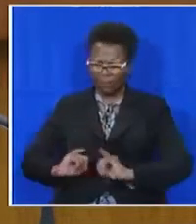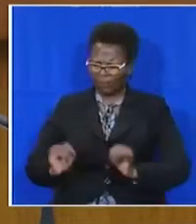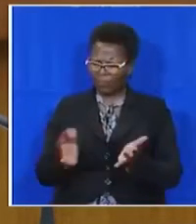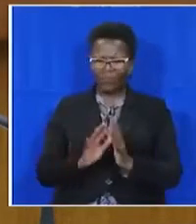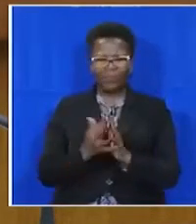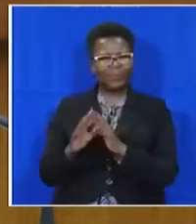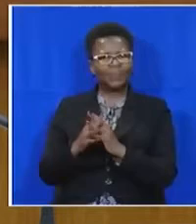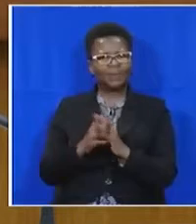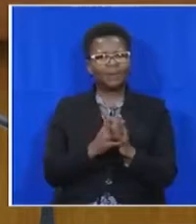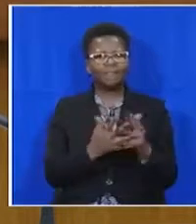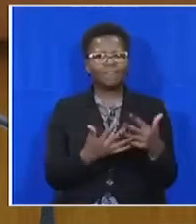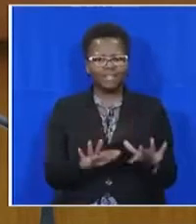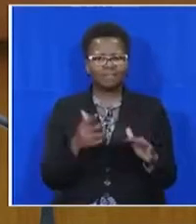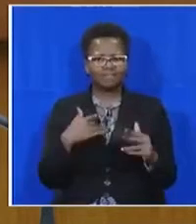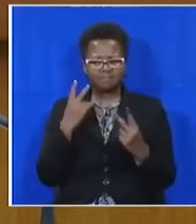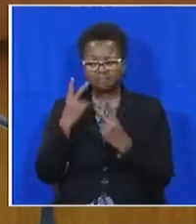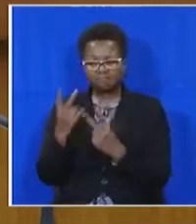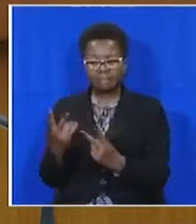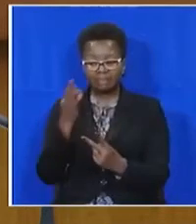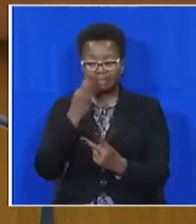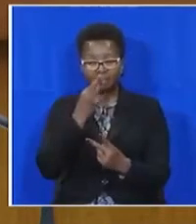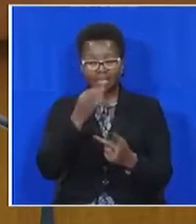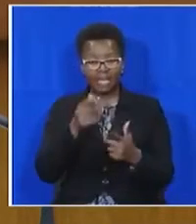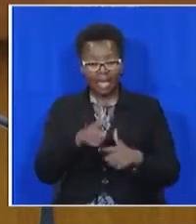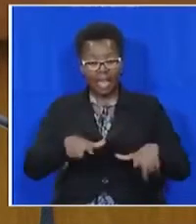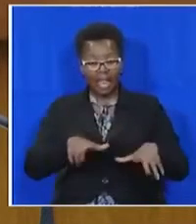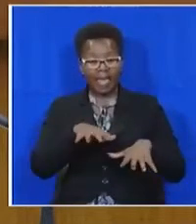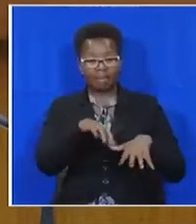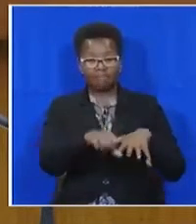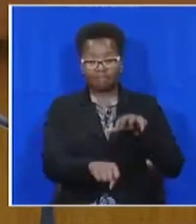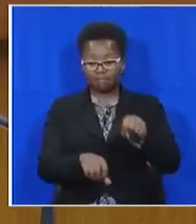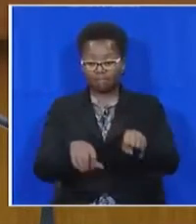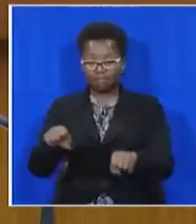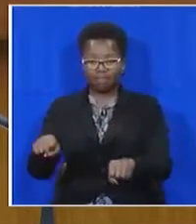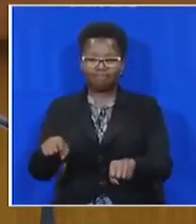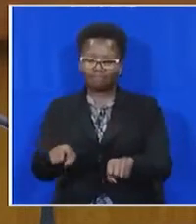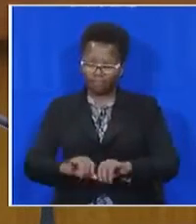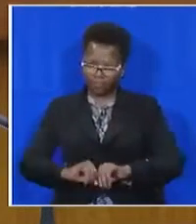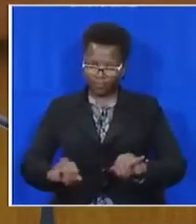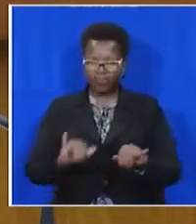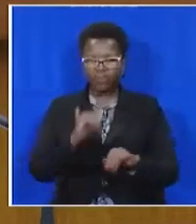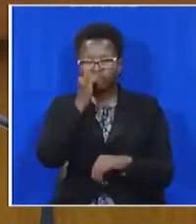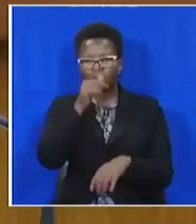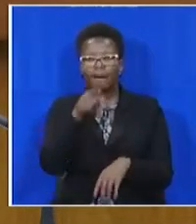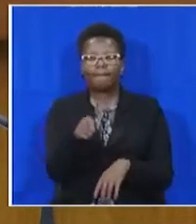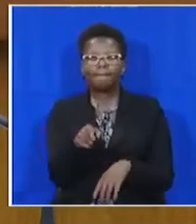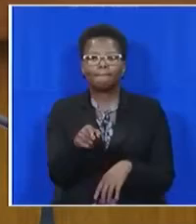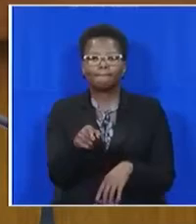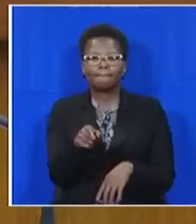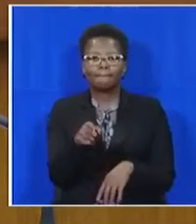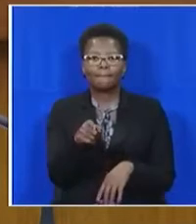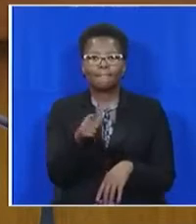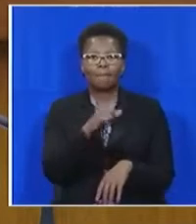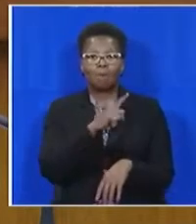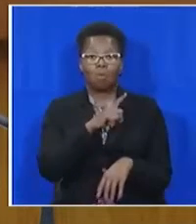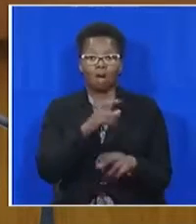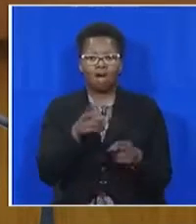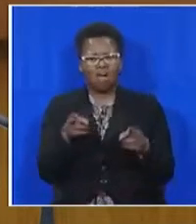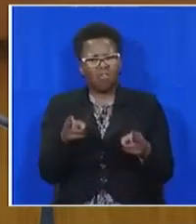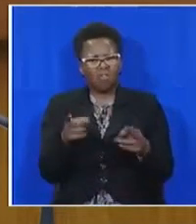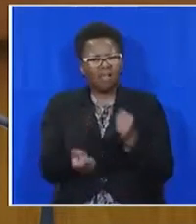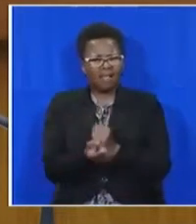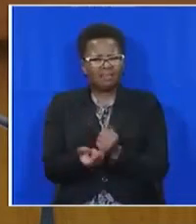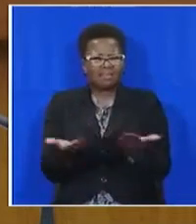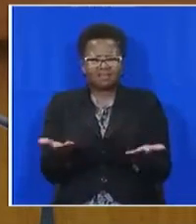and insist that land invasion is an unacceptable crime, as is generally applicable in nature and in